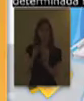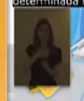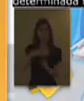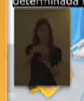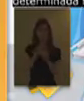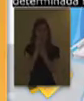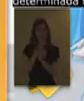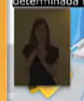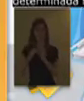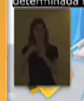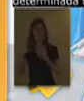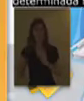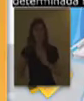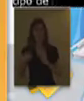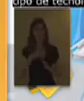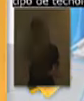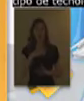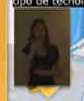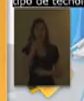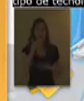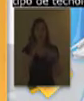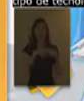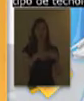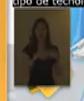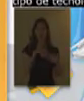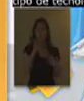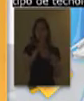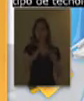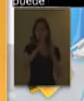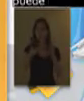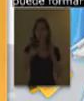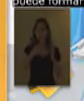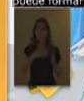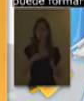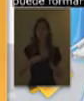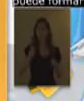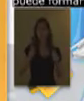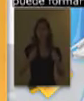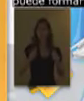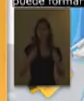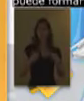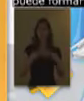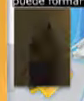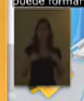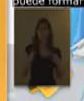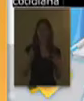device, this kind of technology at a particular time can form part of our daily life